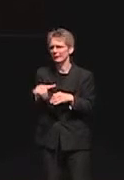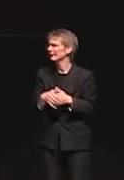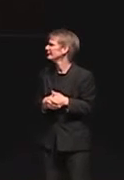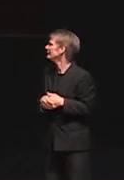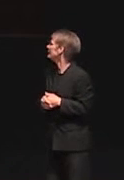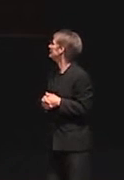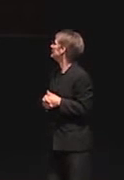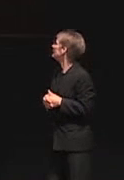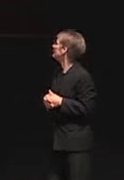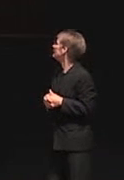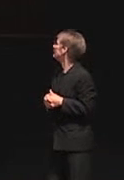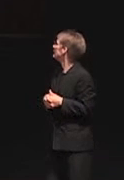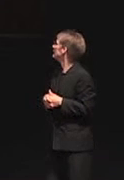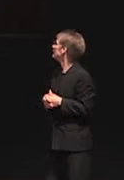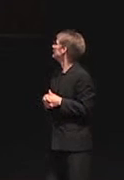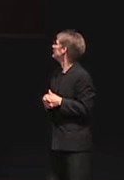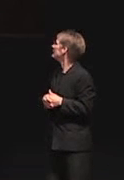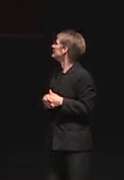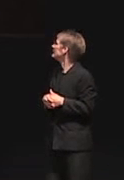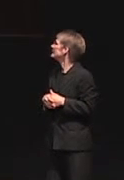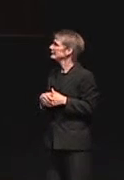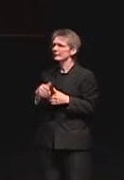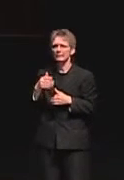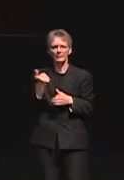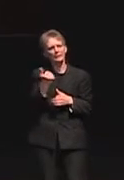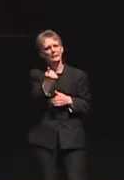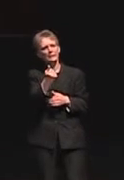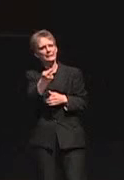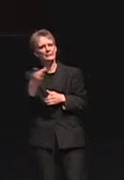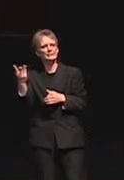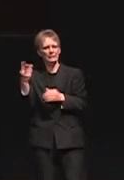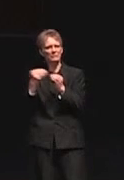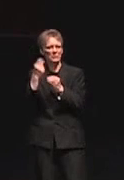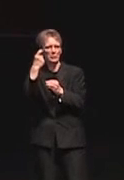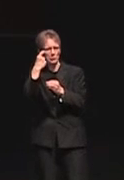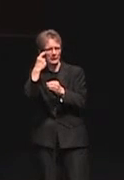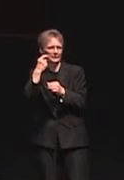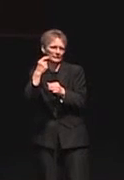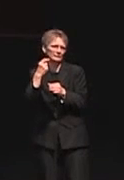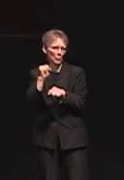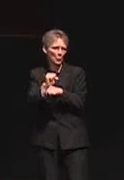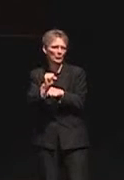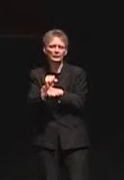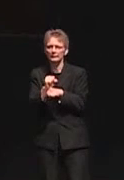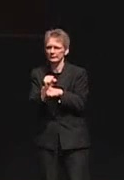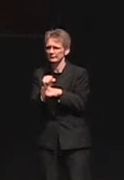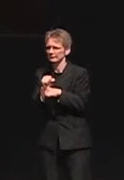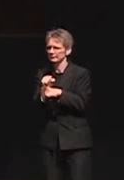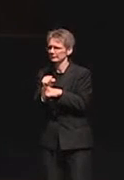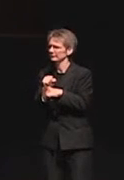And this is where we should have started. This is a series of the latest pieces of work that I've been doing. I was in a show at